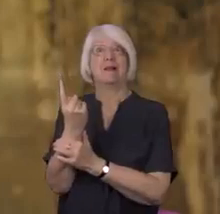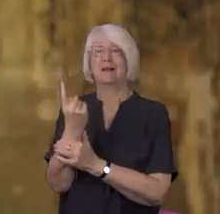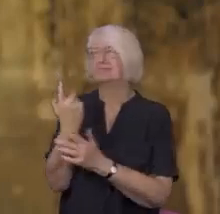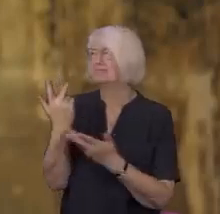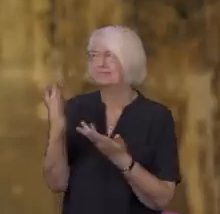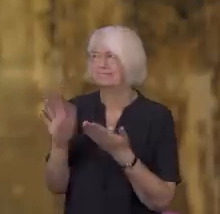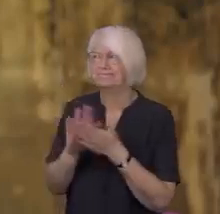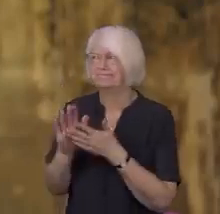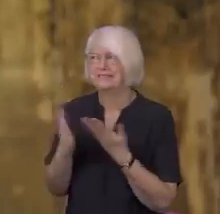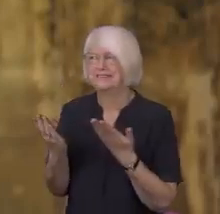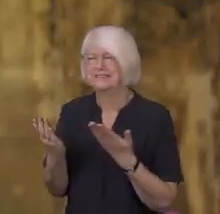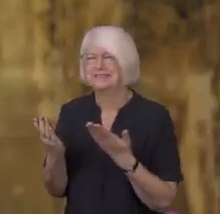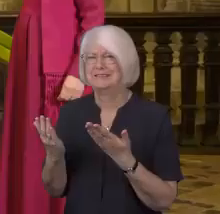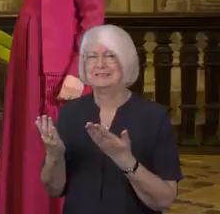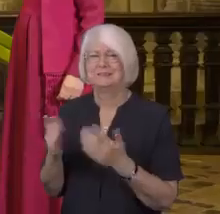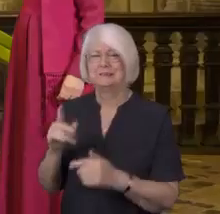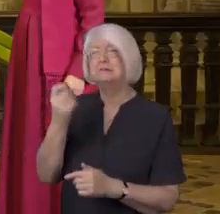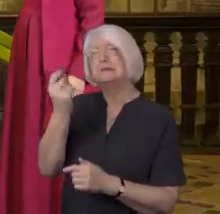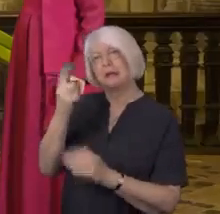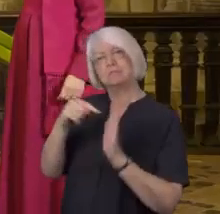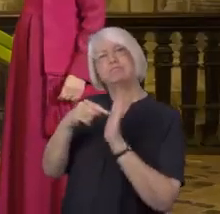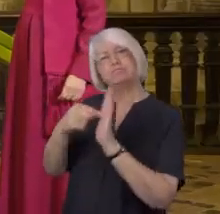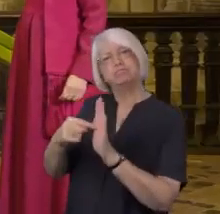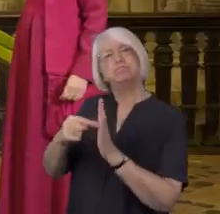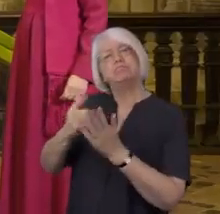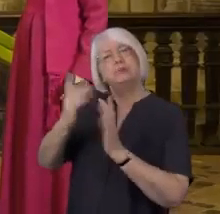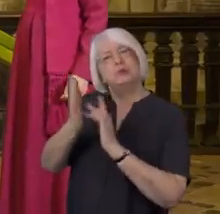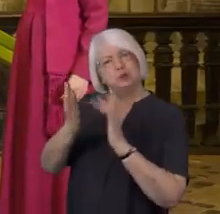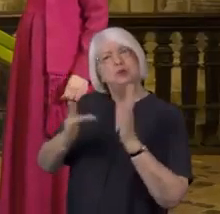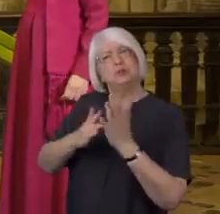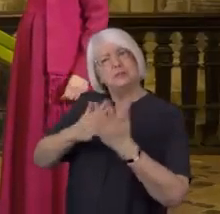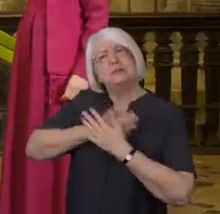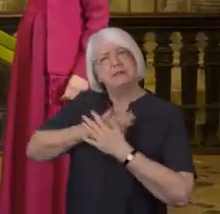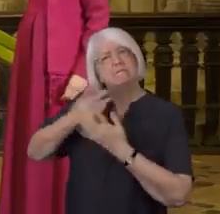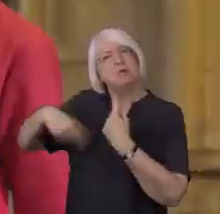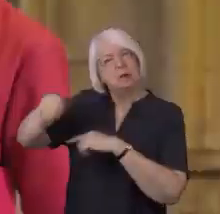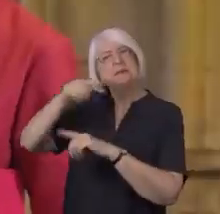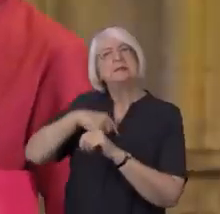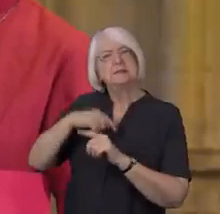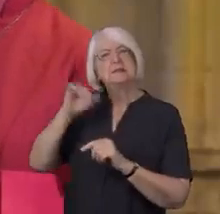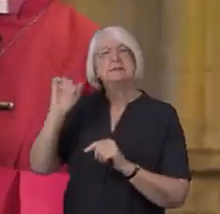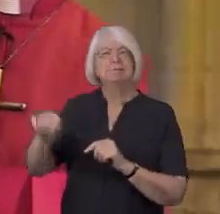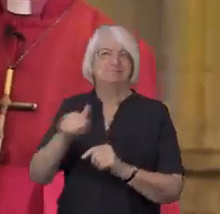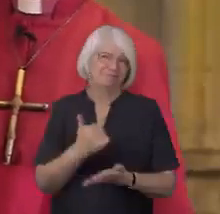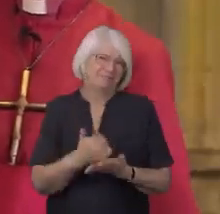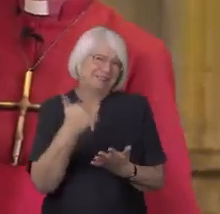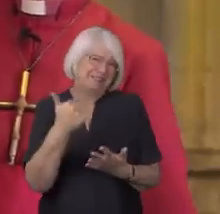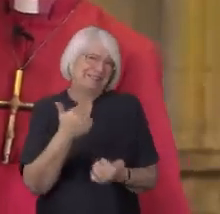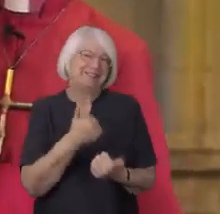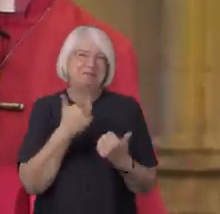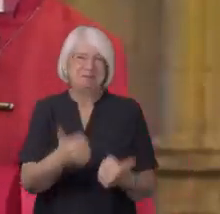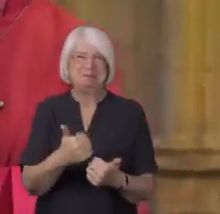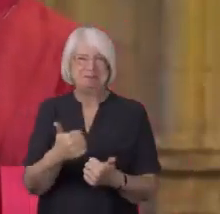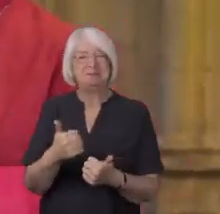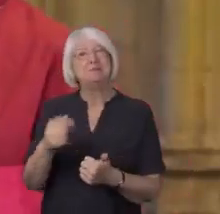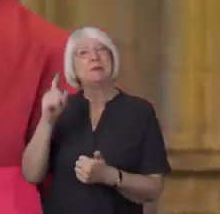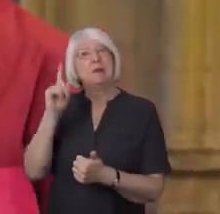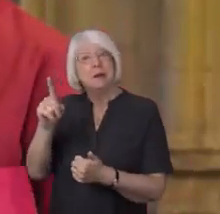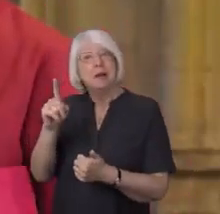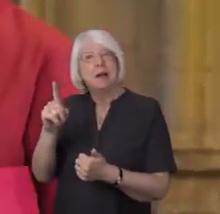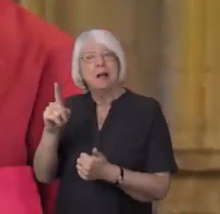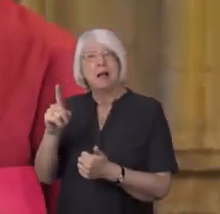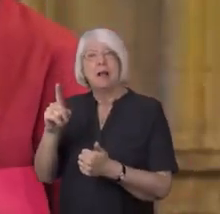candle tell us? The candle represents Jesus' love for us. Fabulous. The candle